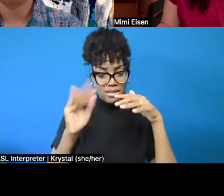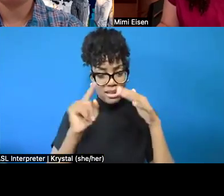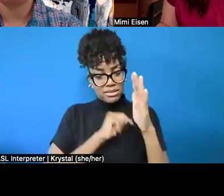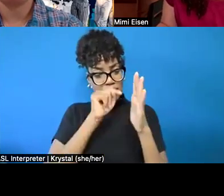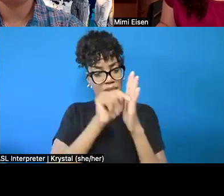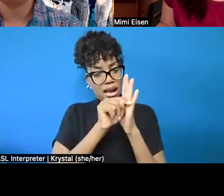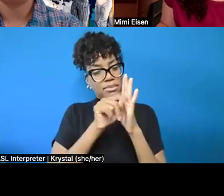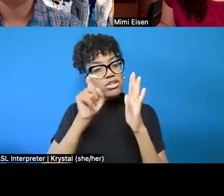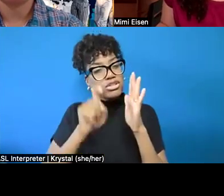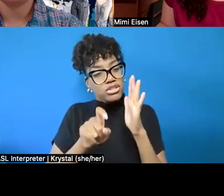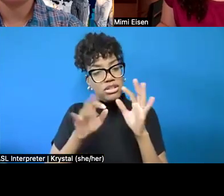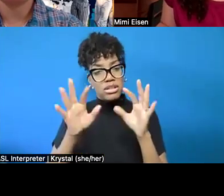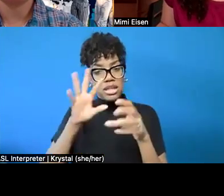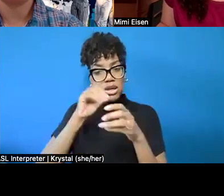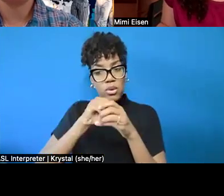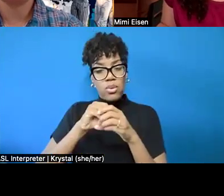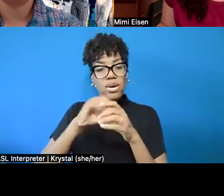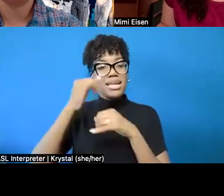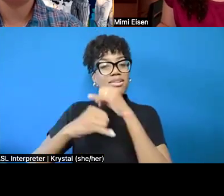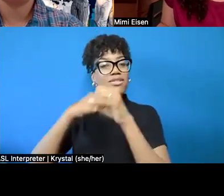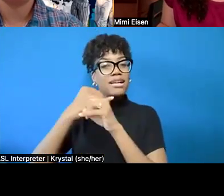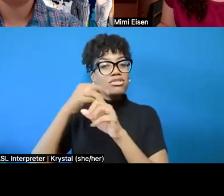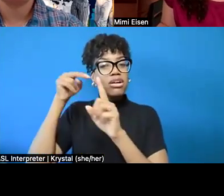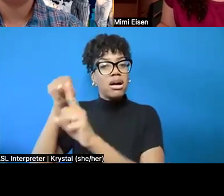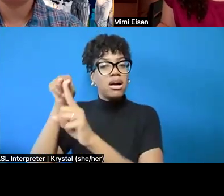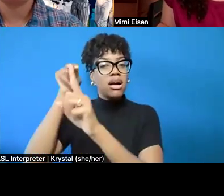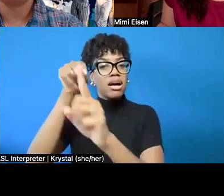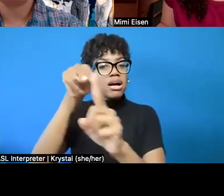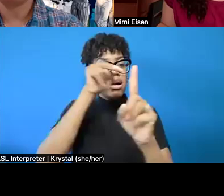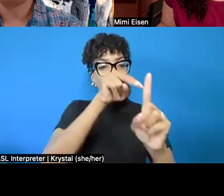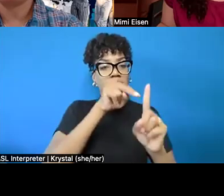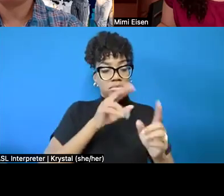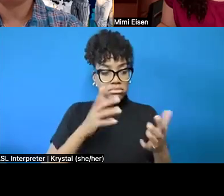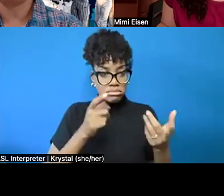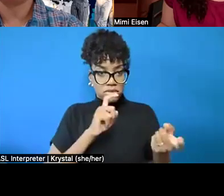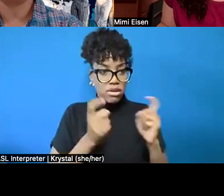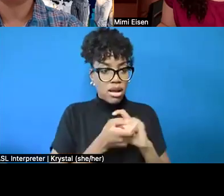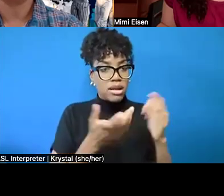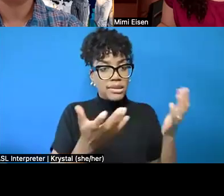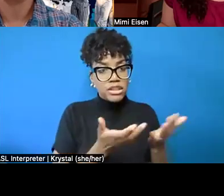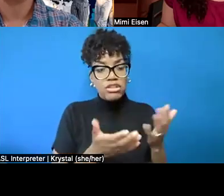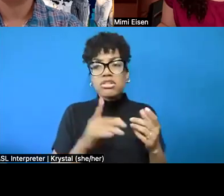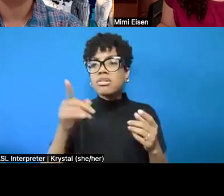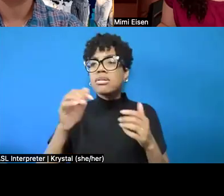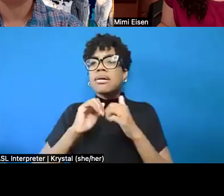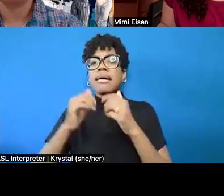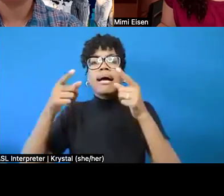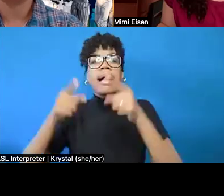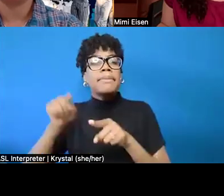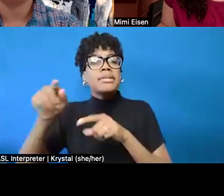so I'm just curious to hear from you all, why is that important? How does this change, particularly put the international